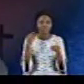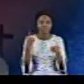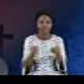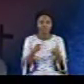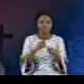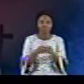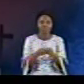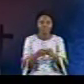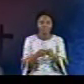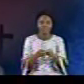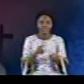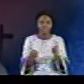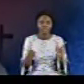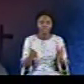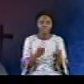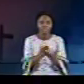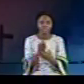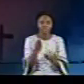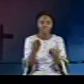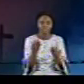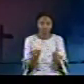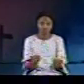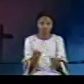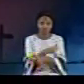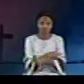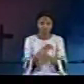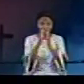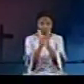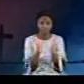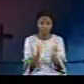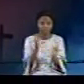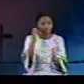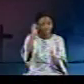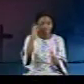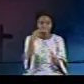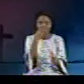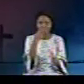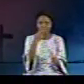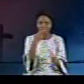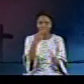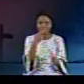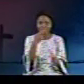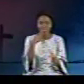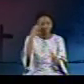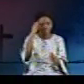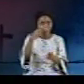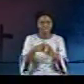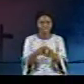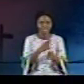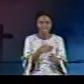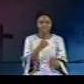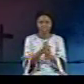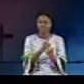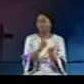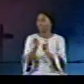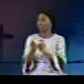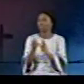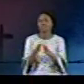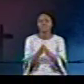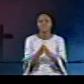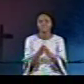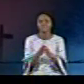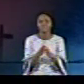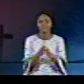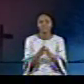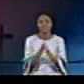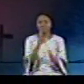today's prayer, we mentioned his name and he just turned. Honestly, before now, he could not do